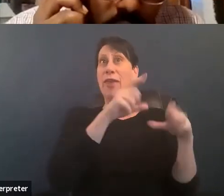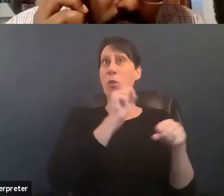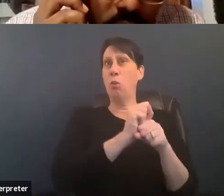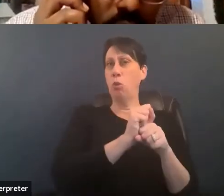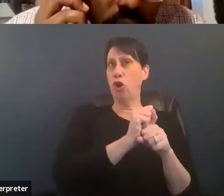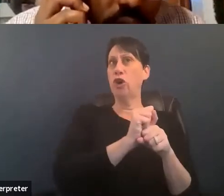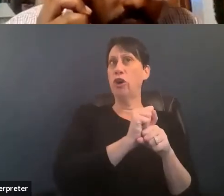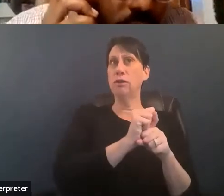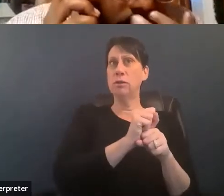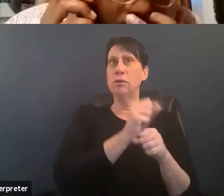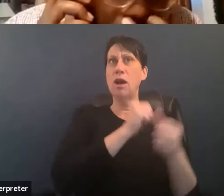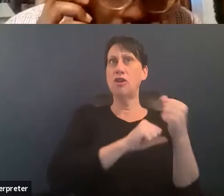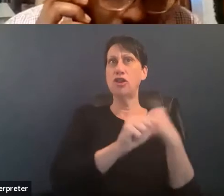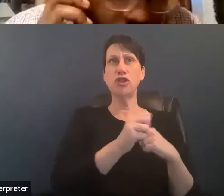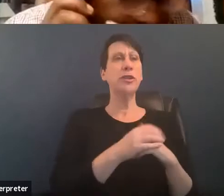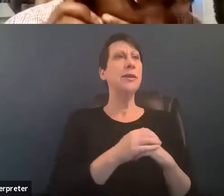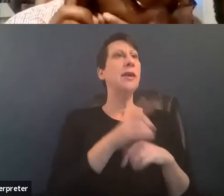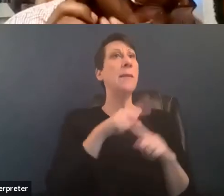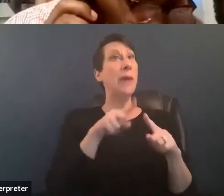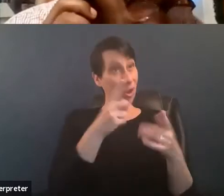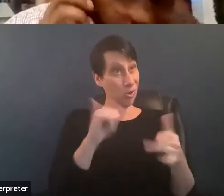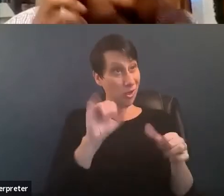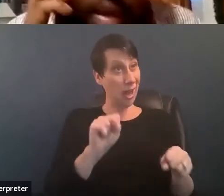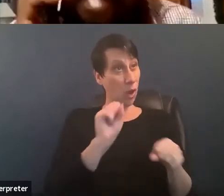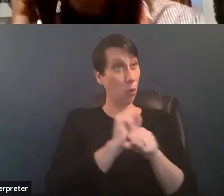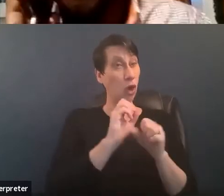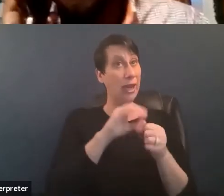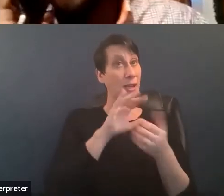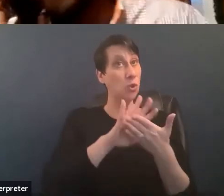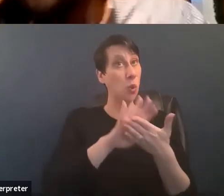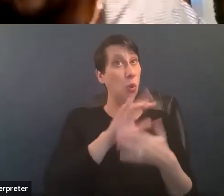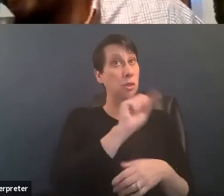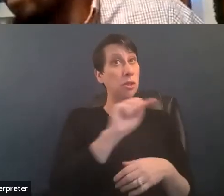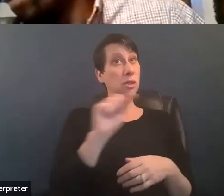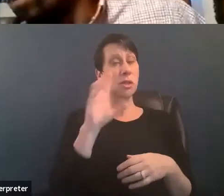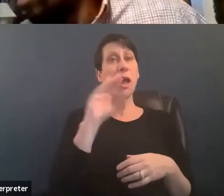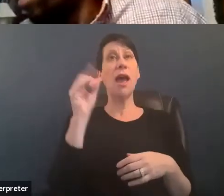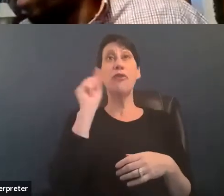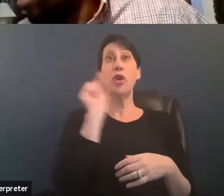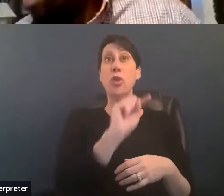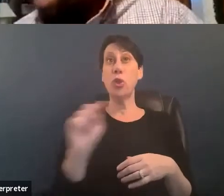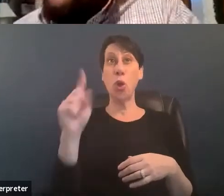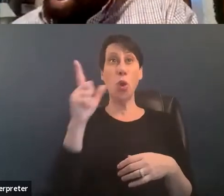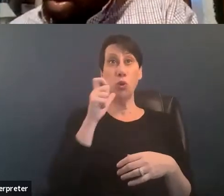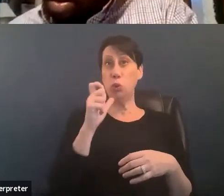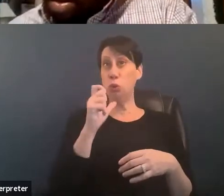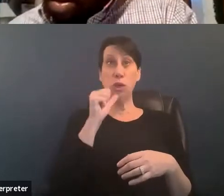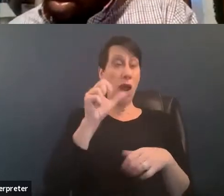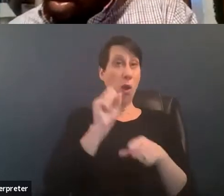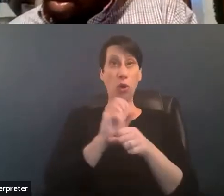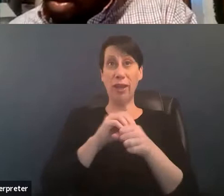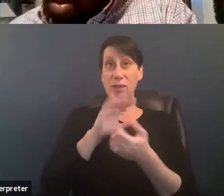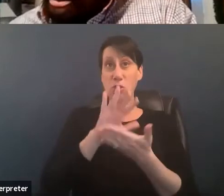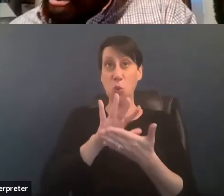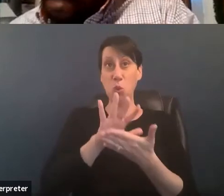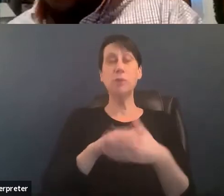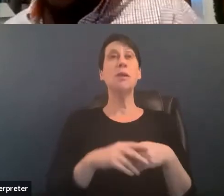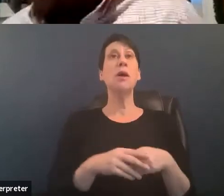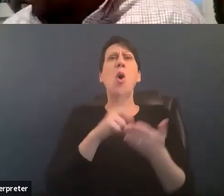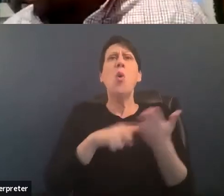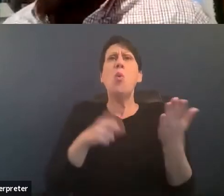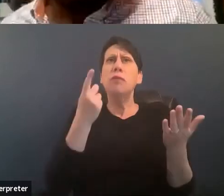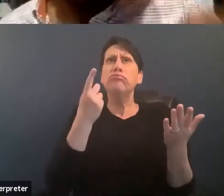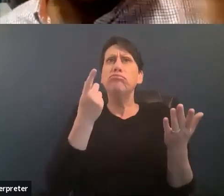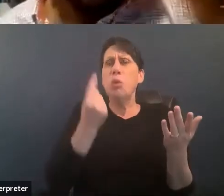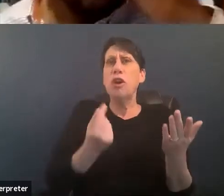it already, but are you able to still work in the schools? And for those who aren't working with the schools, what are some of